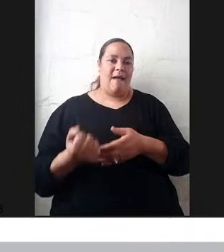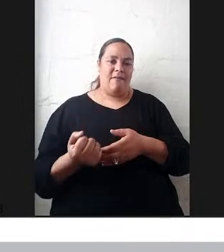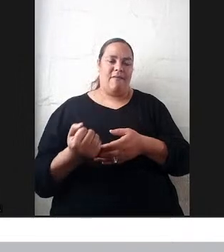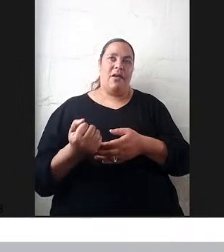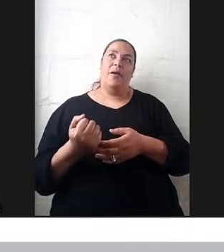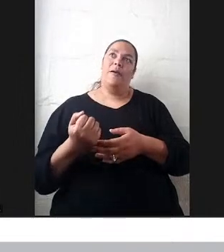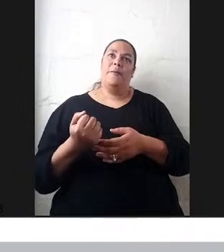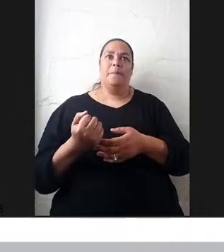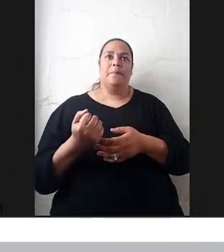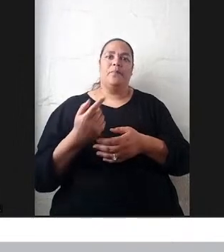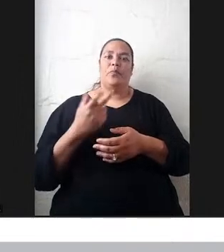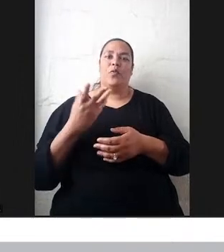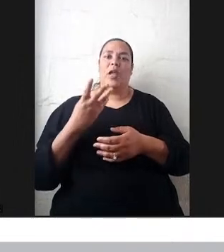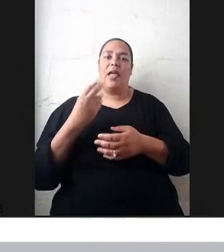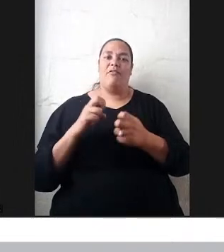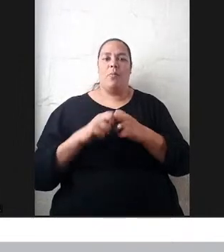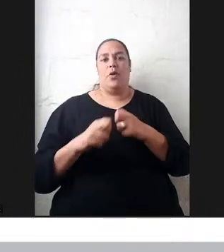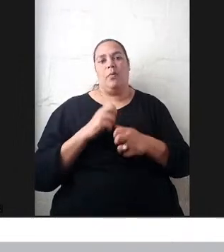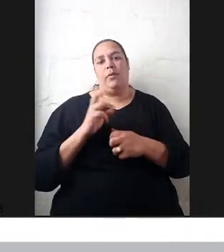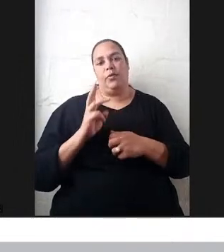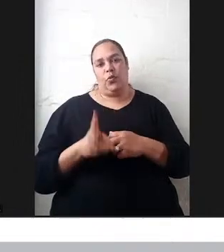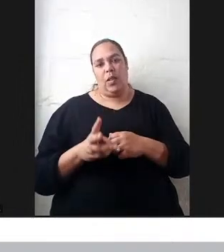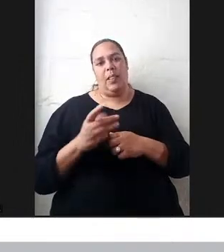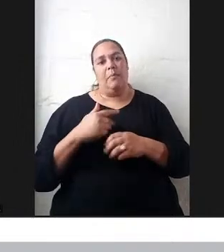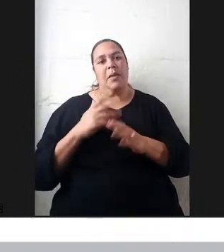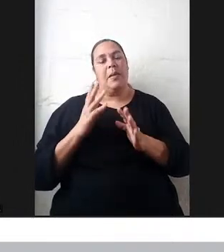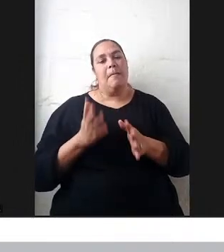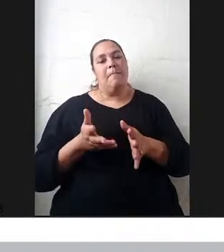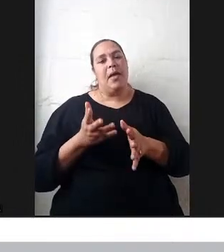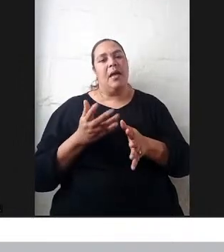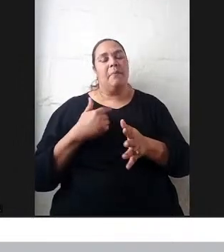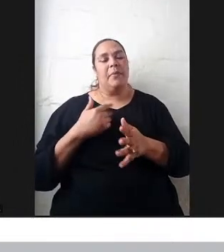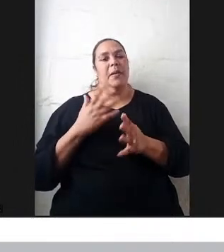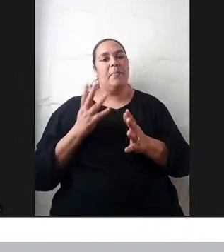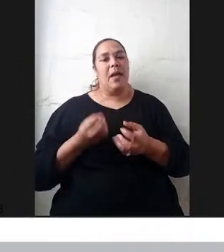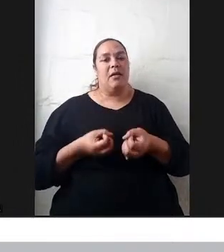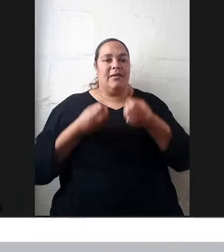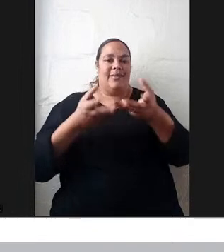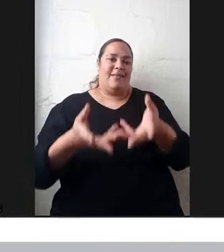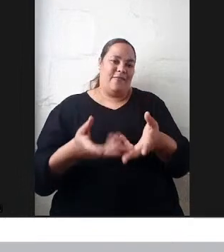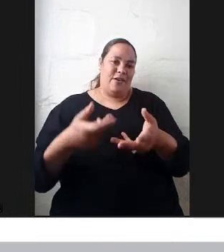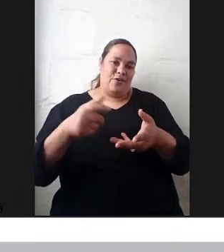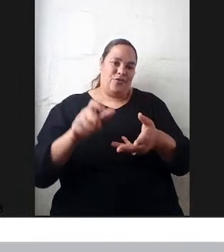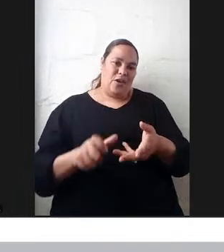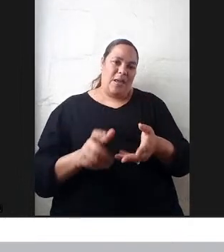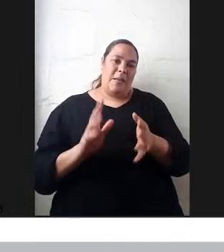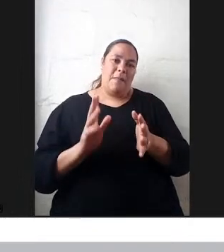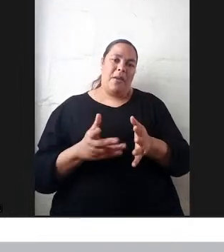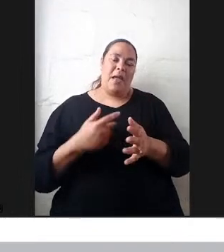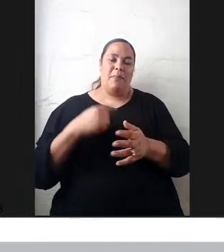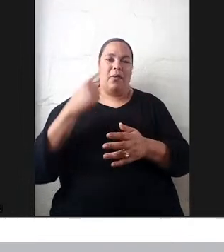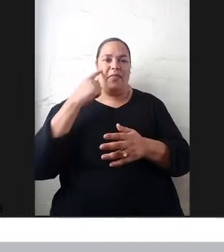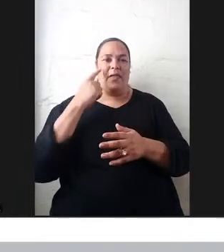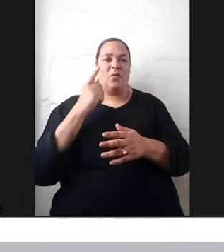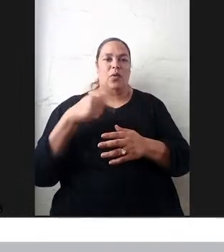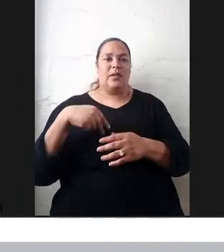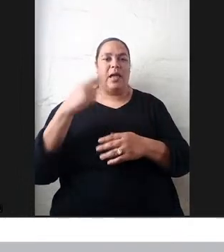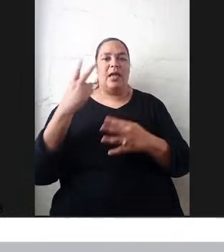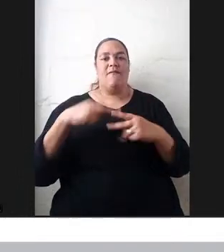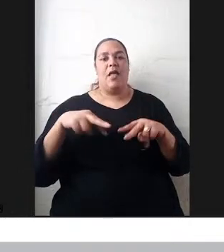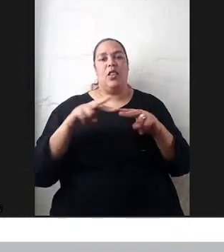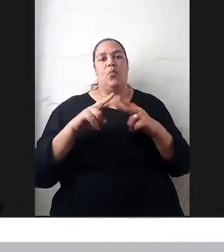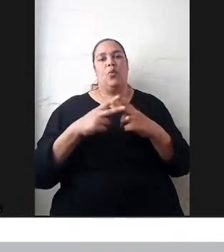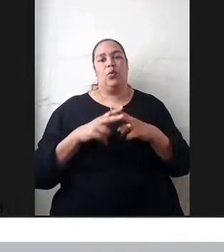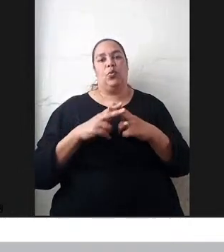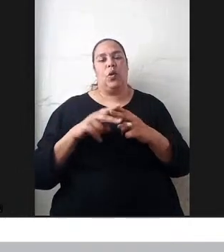there would be problems. So I'm throwing it there, Chair, to say I think it's a highly valuable tool, which I would